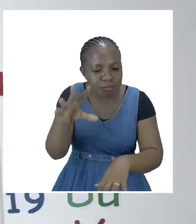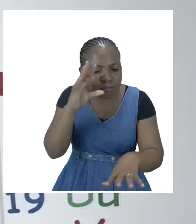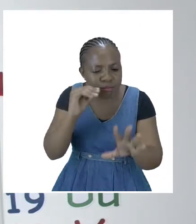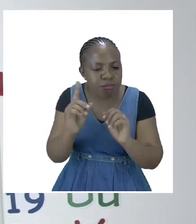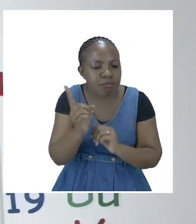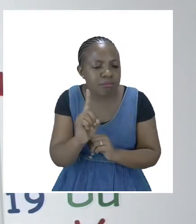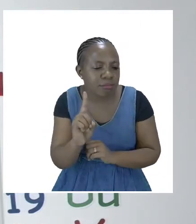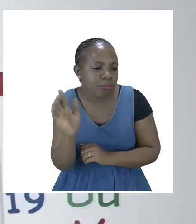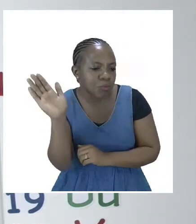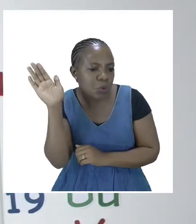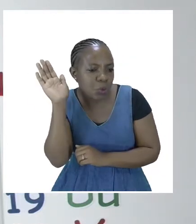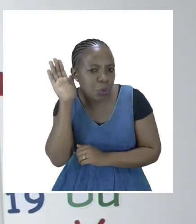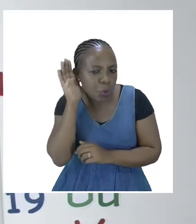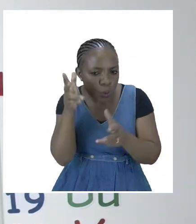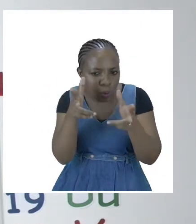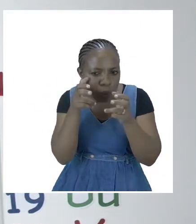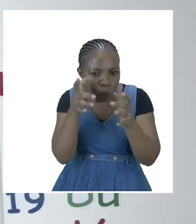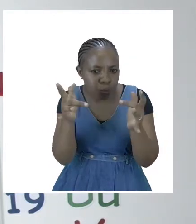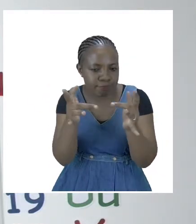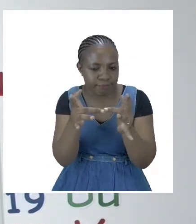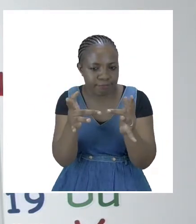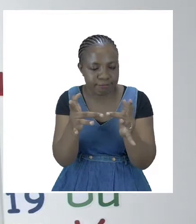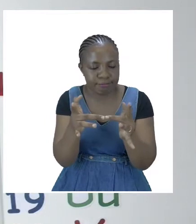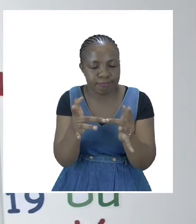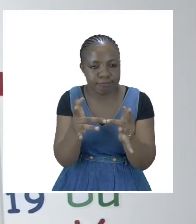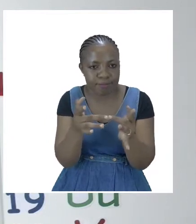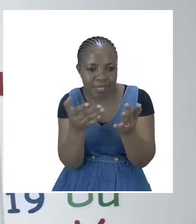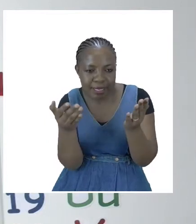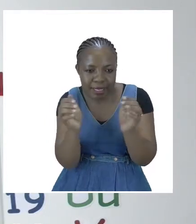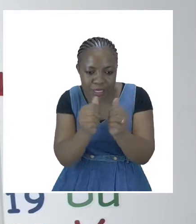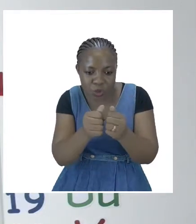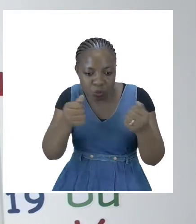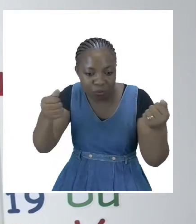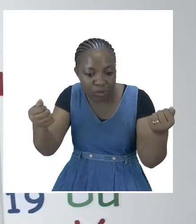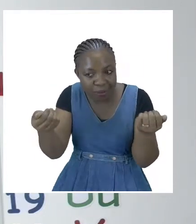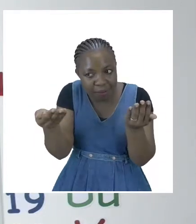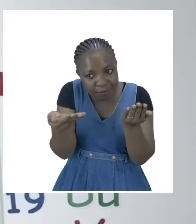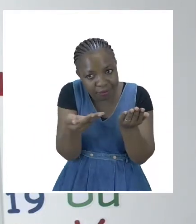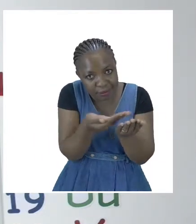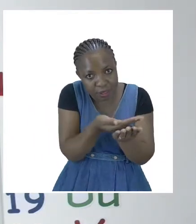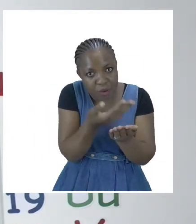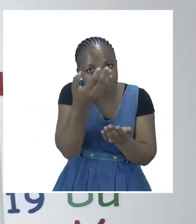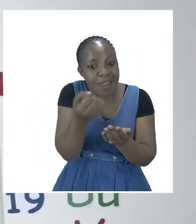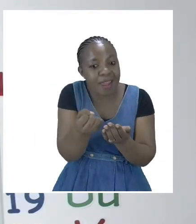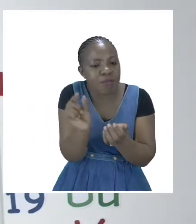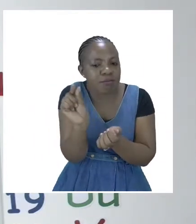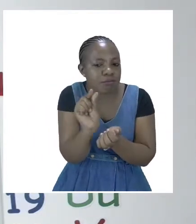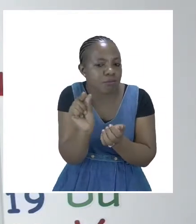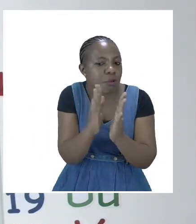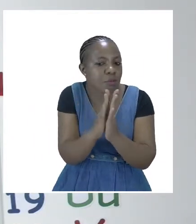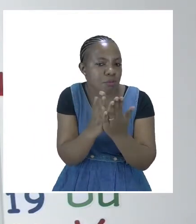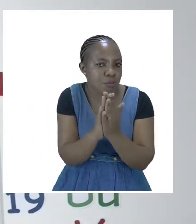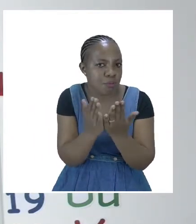or watching online. Inside the newspapers, there is an insert of the lesson